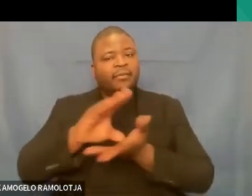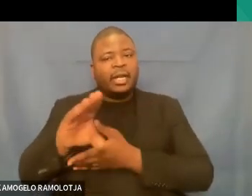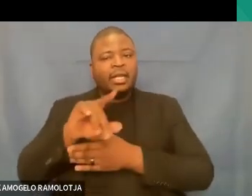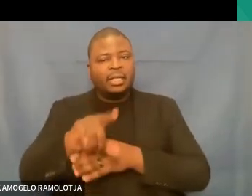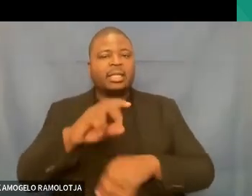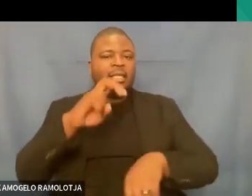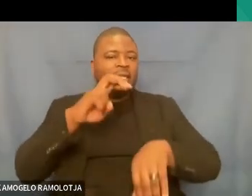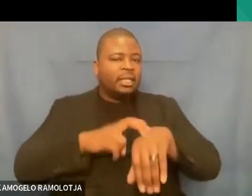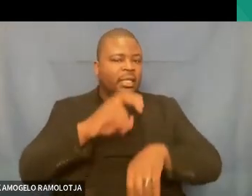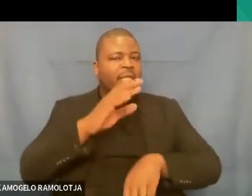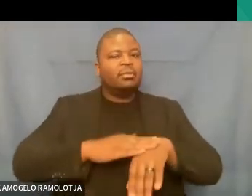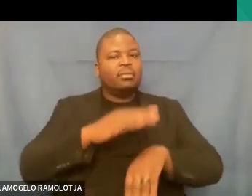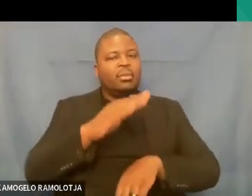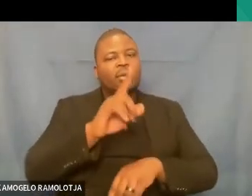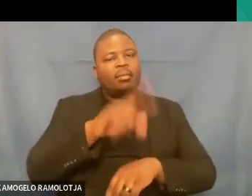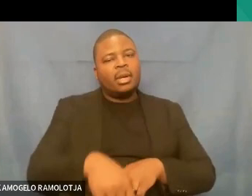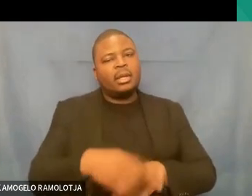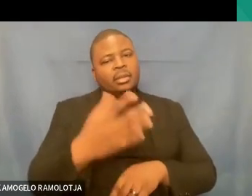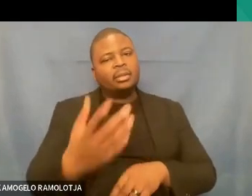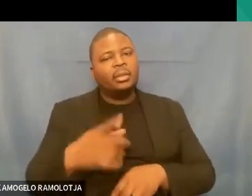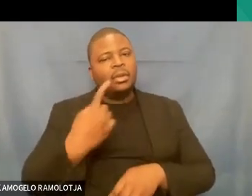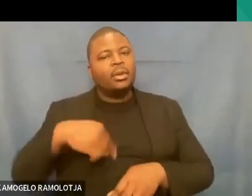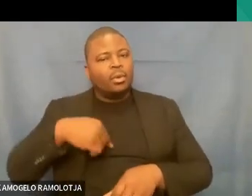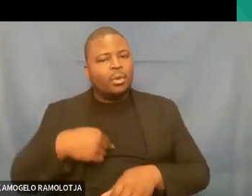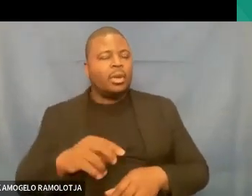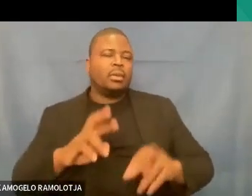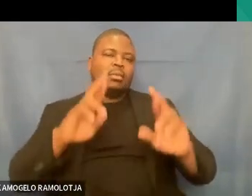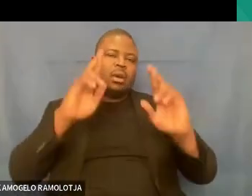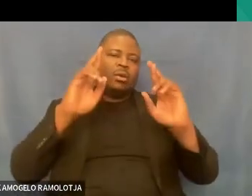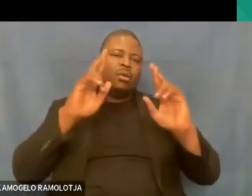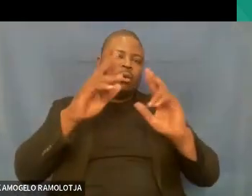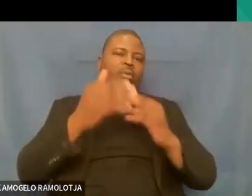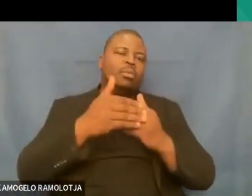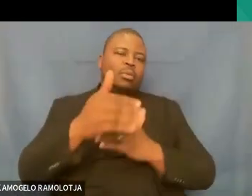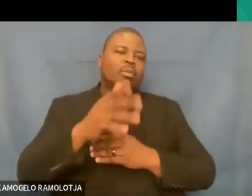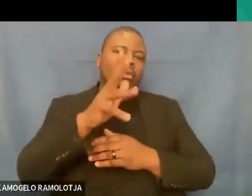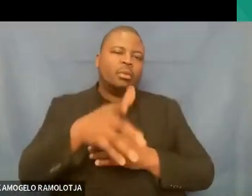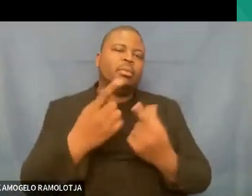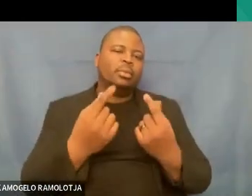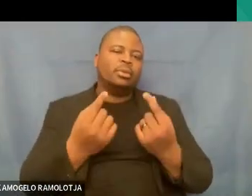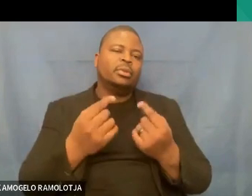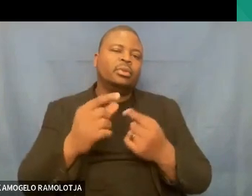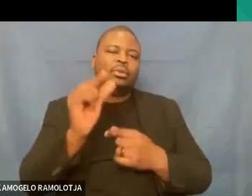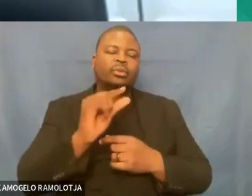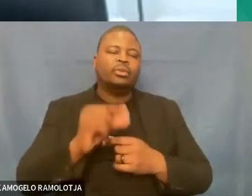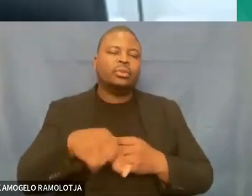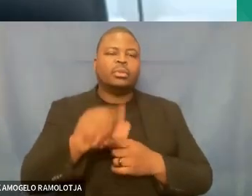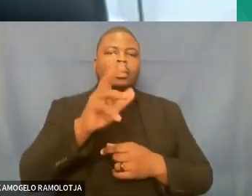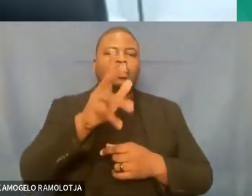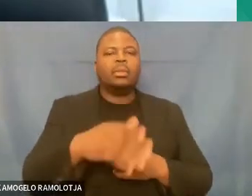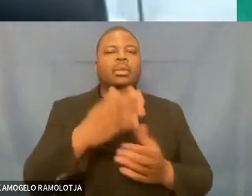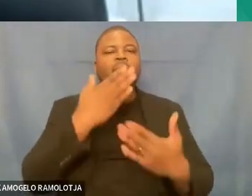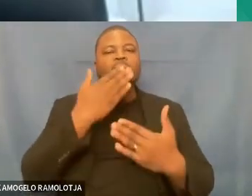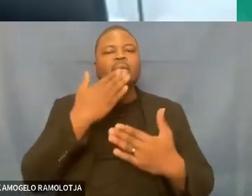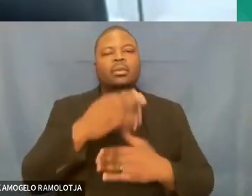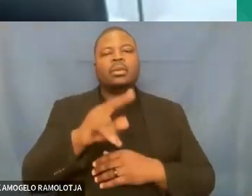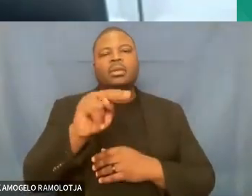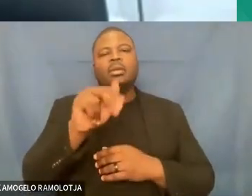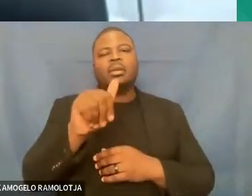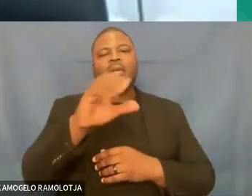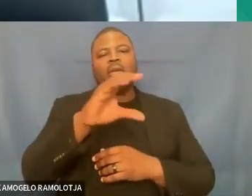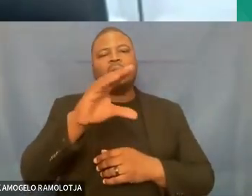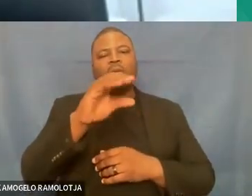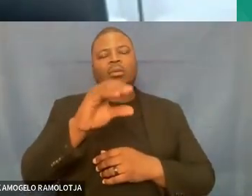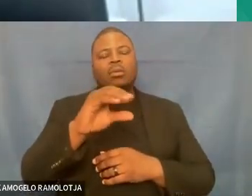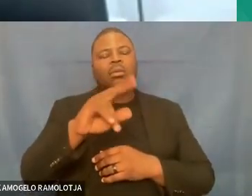to be rolled out, and we're hoping and trusting that that will be done very soon. Thank you so much, NACOSA, for the opportunity, and thank